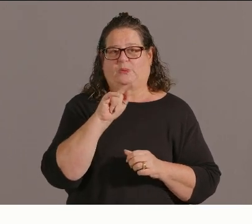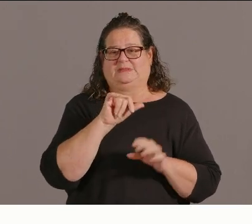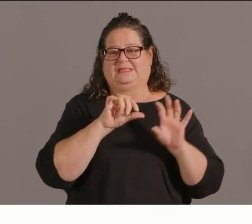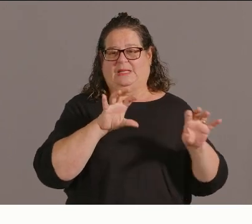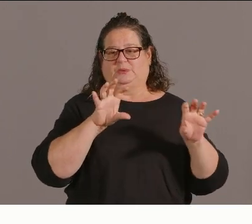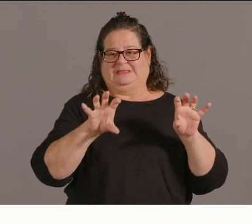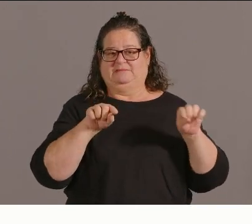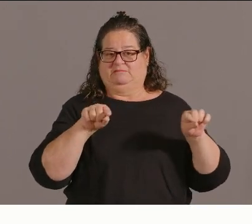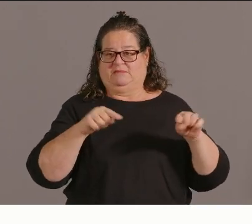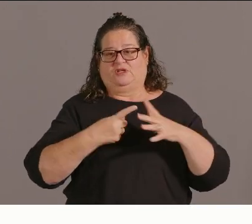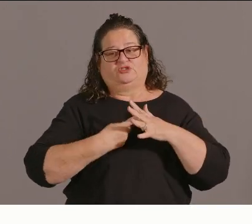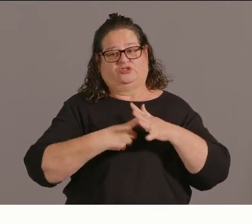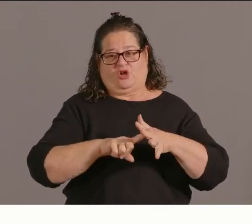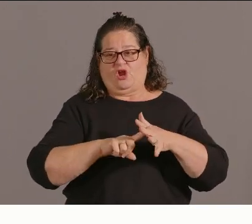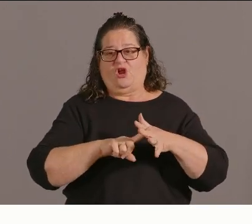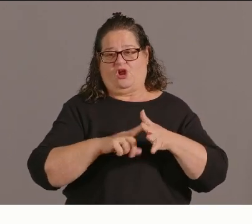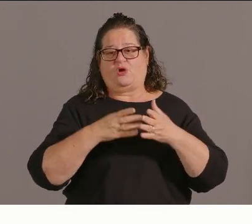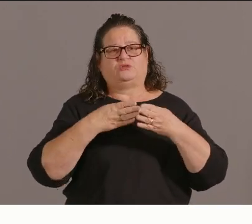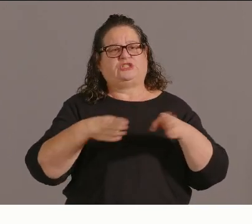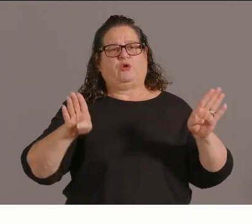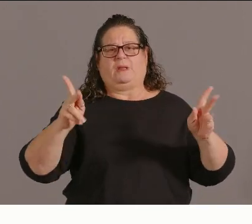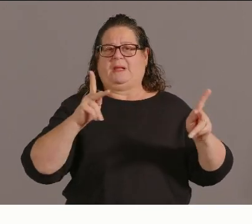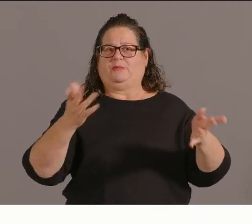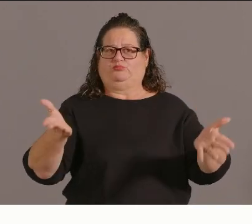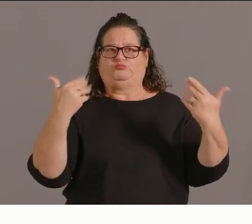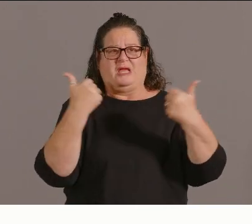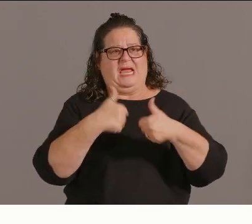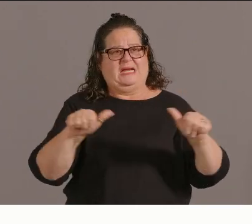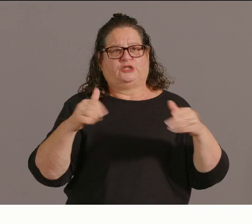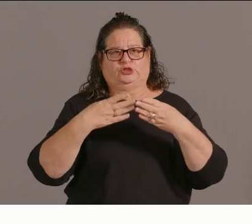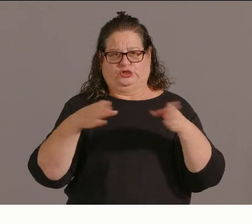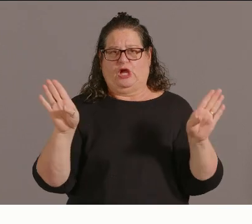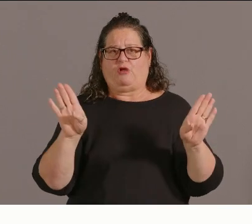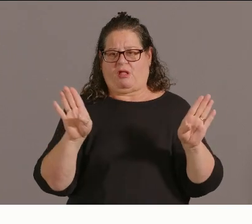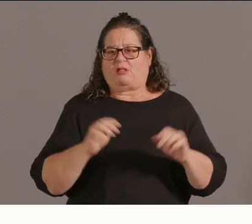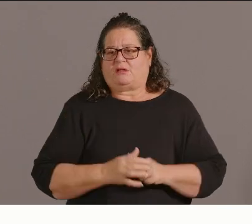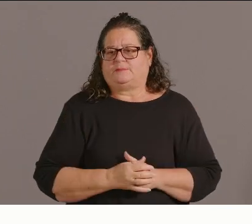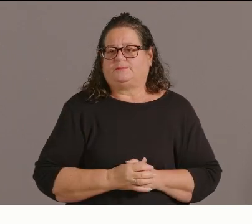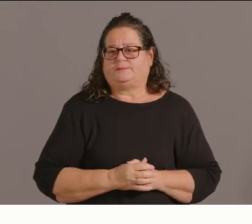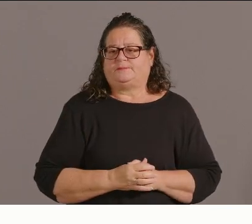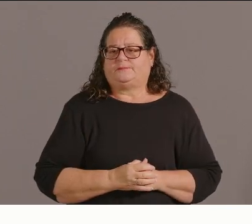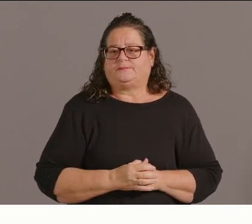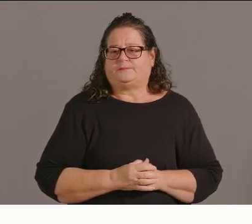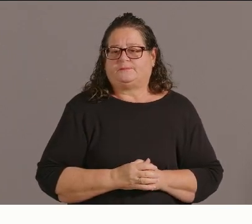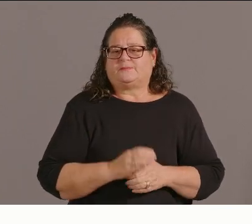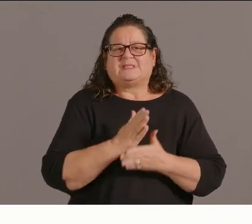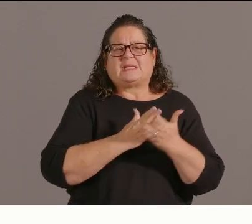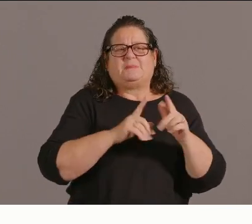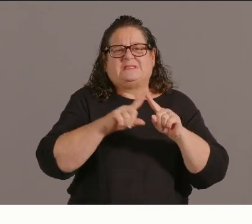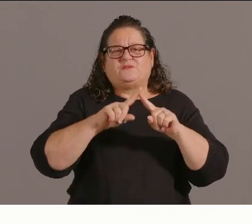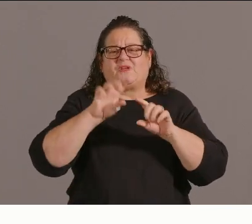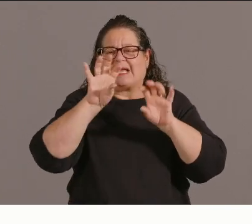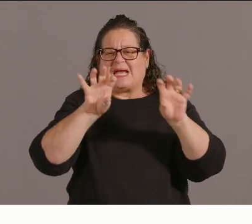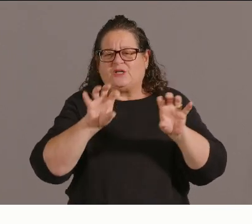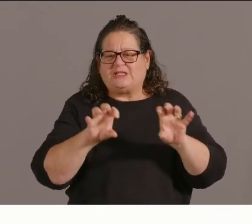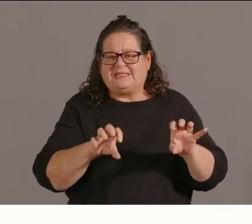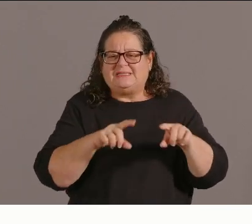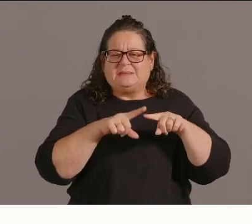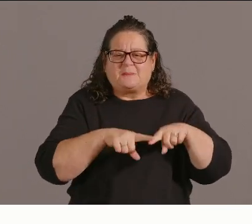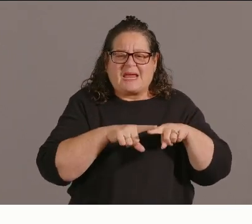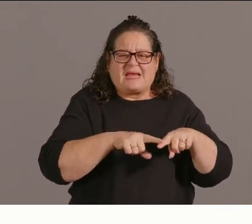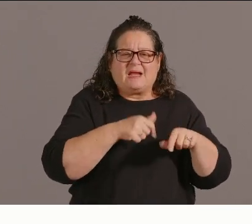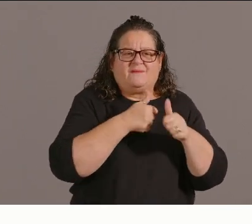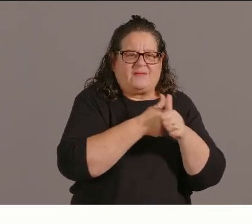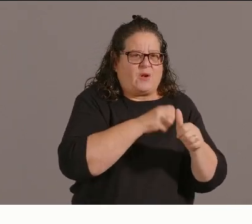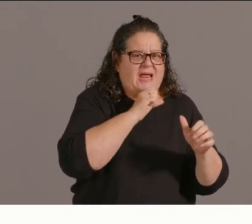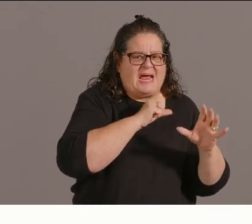Some counties have moved on to higher age groups as well, and we continue to work with our counties to make sure that